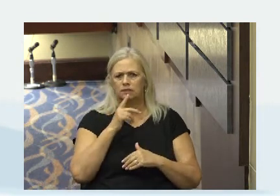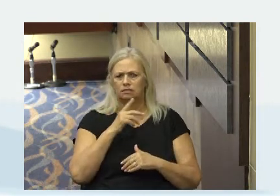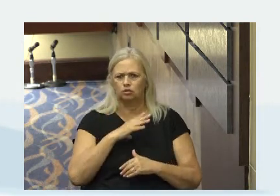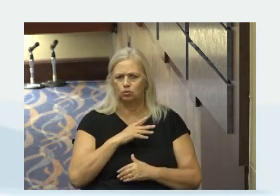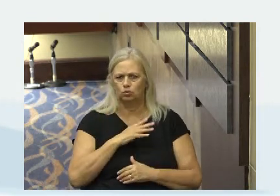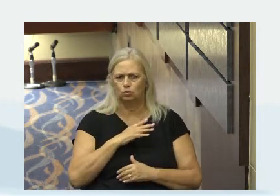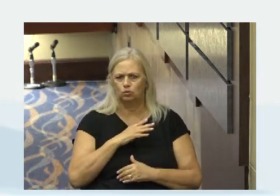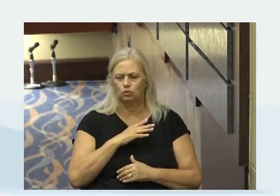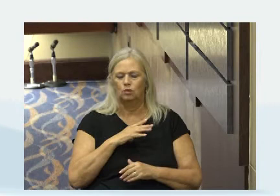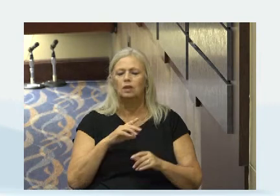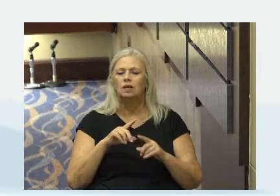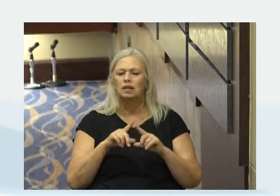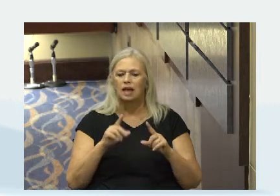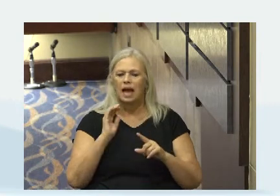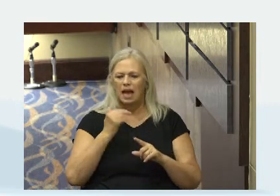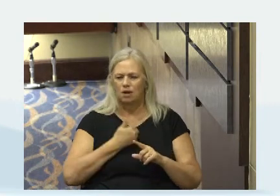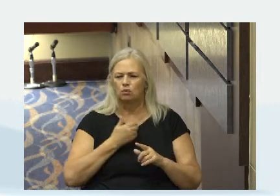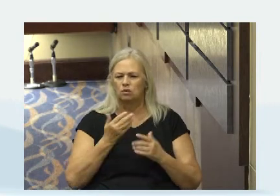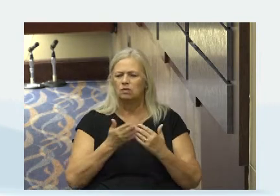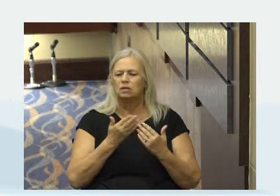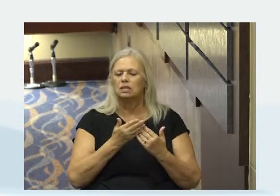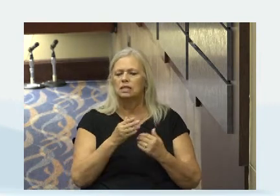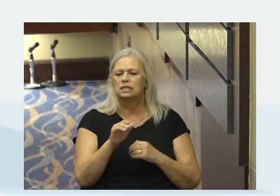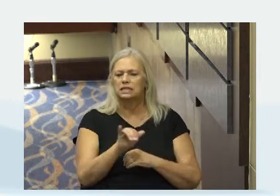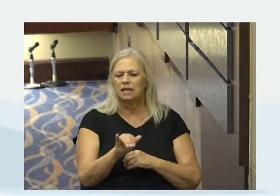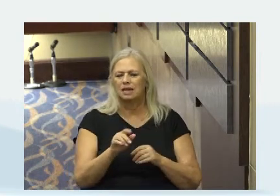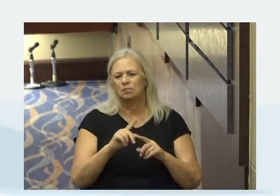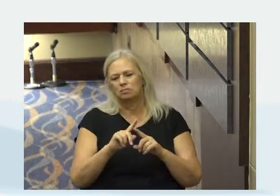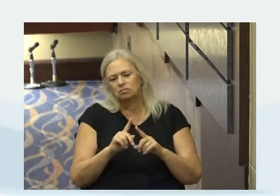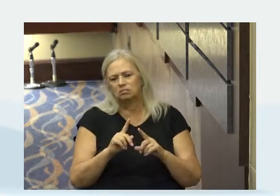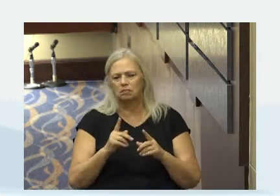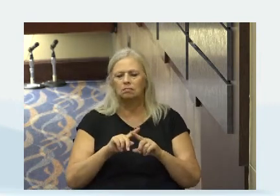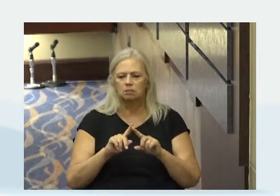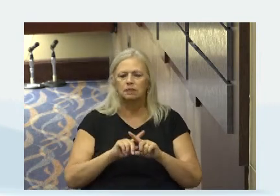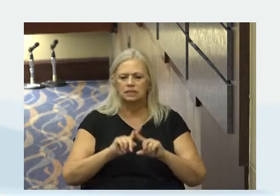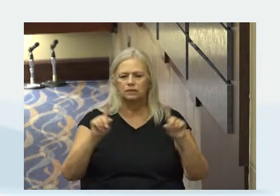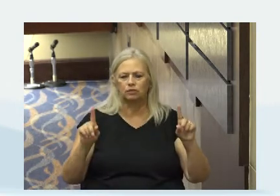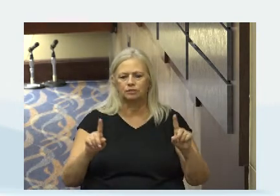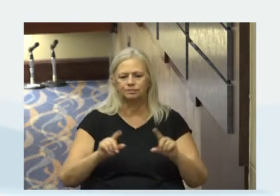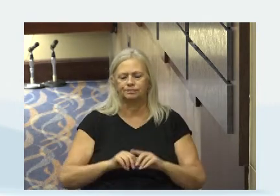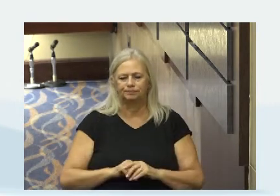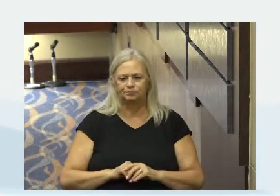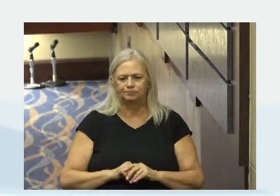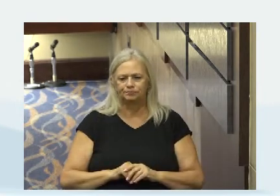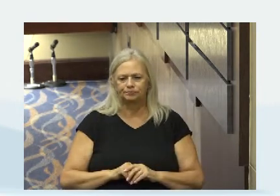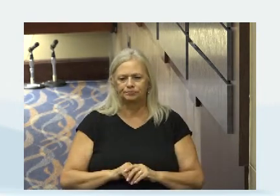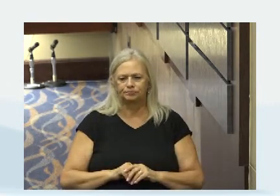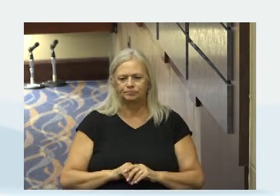but ours will be similar but different. Next slide, please.